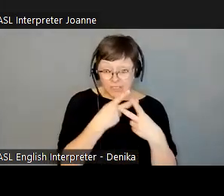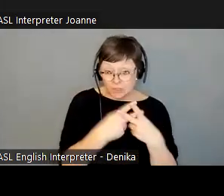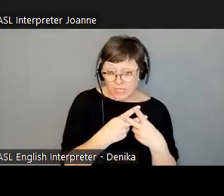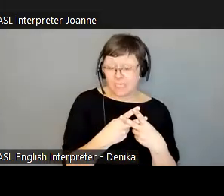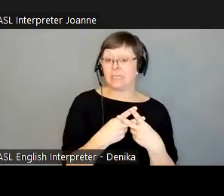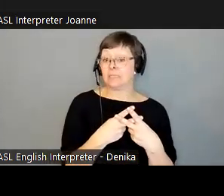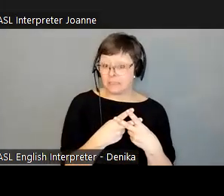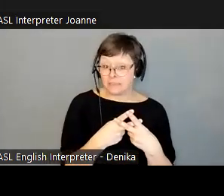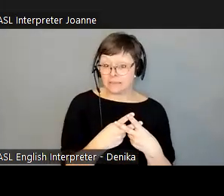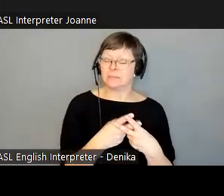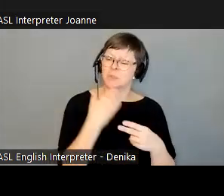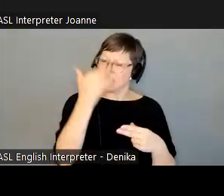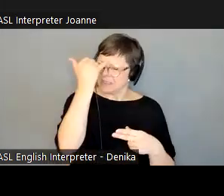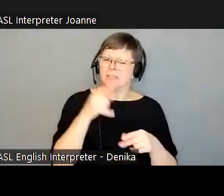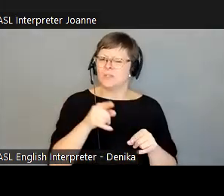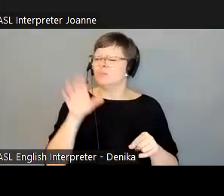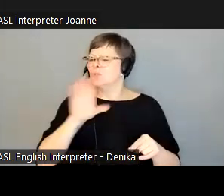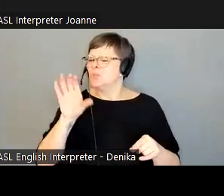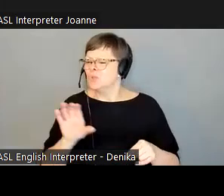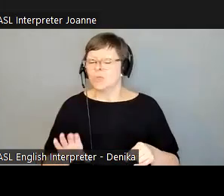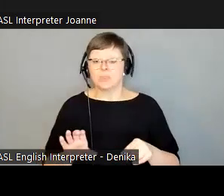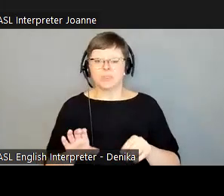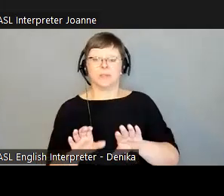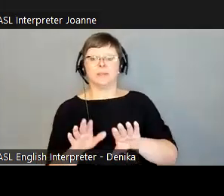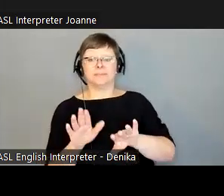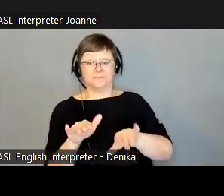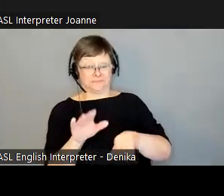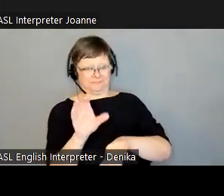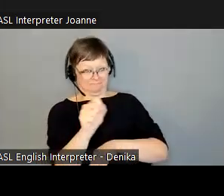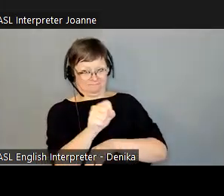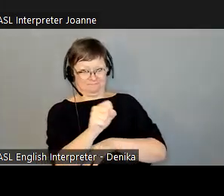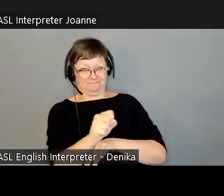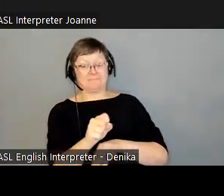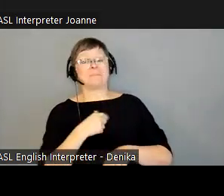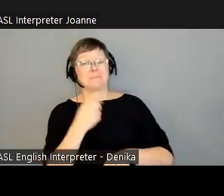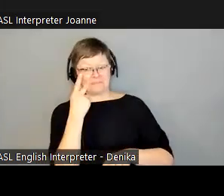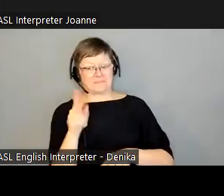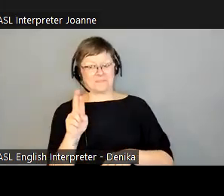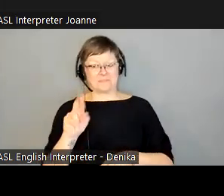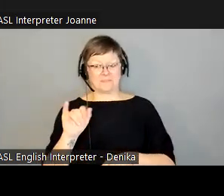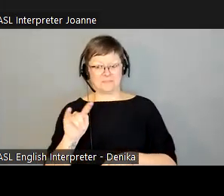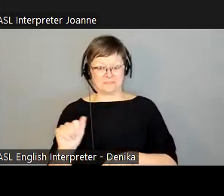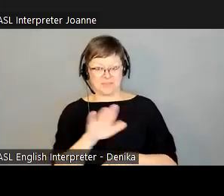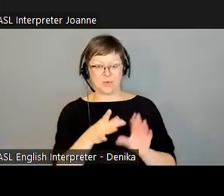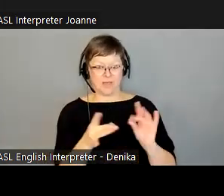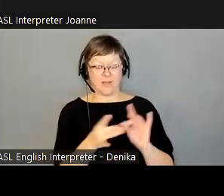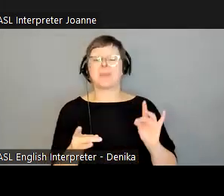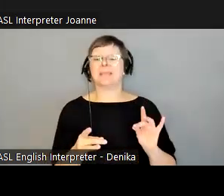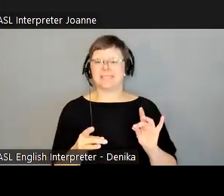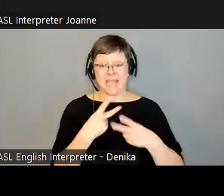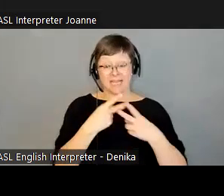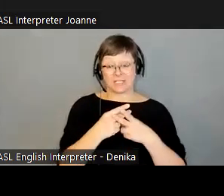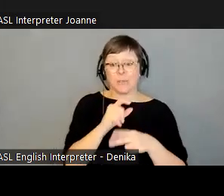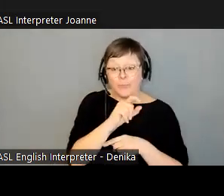search through them. And yes, I just saw a comment in the chat about hashtags were written in lowercase. Depending on